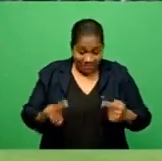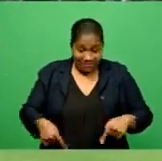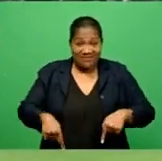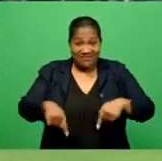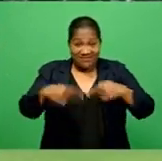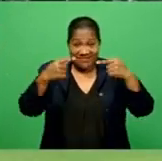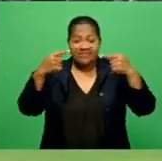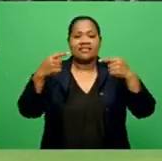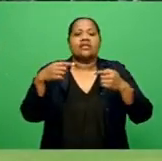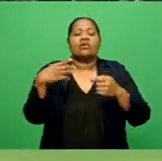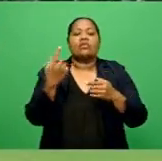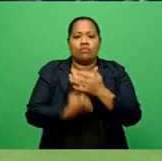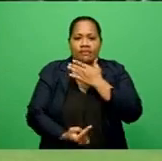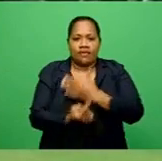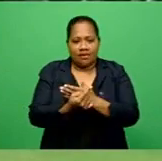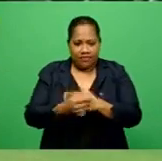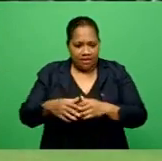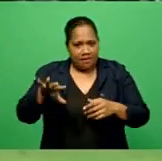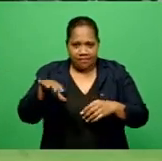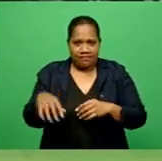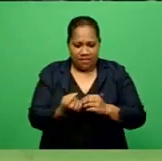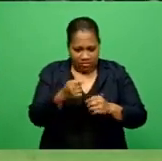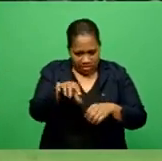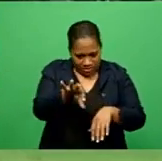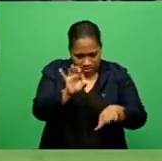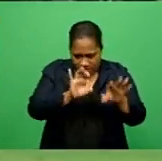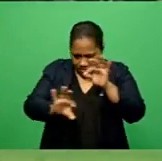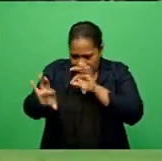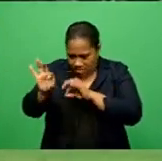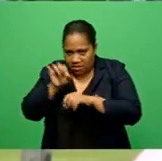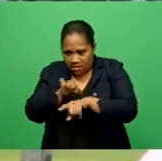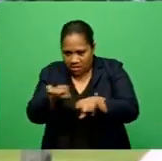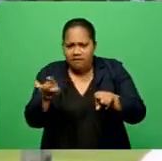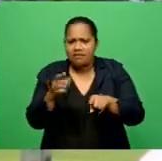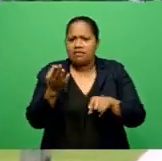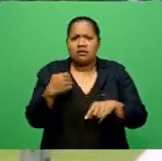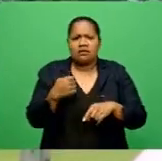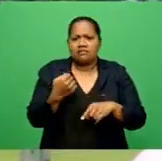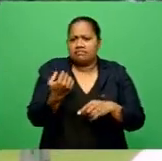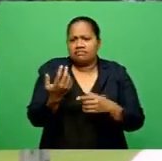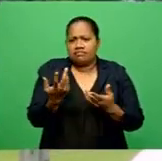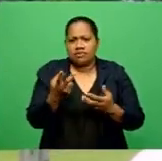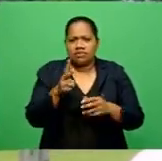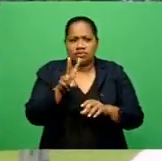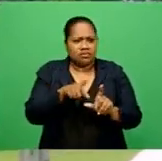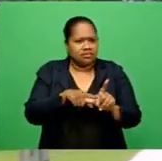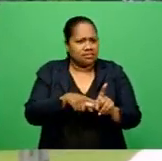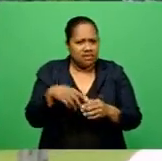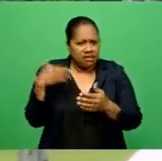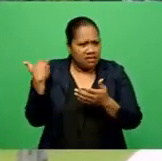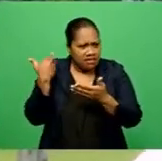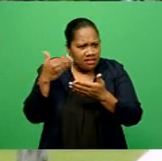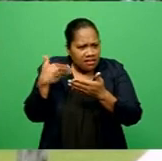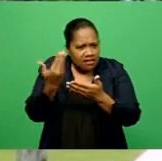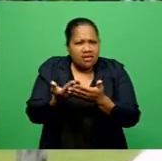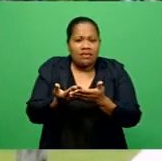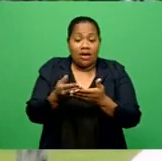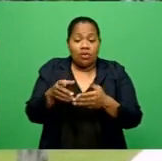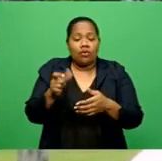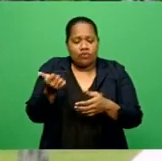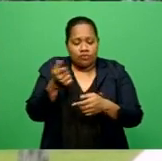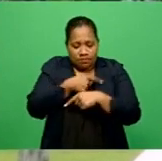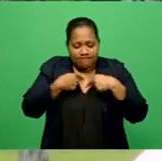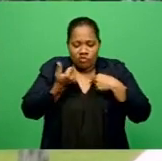now who've been in the Fiji team the last few years, but we've made it very clear